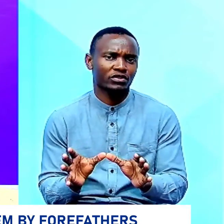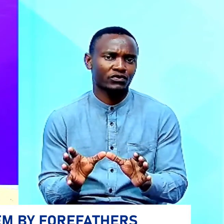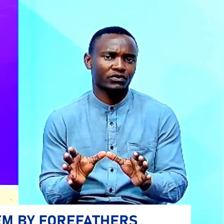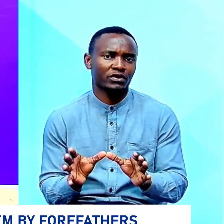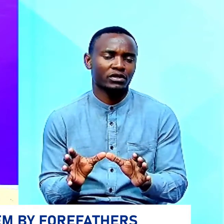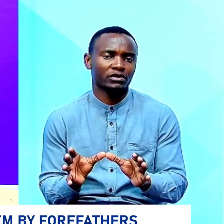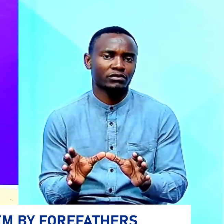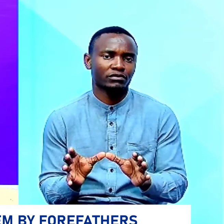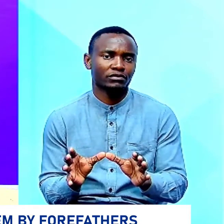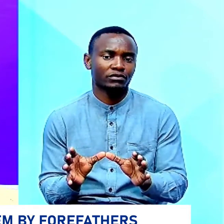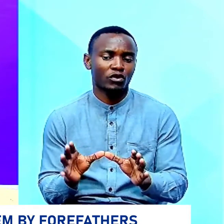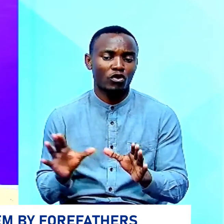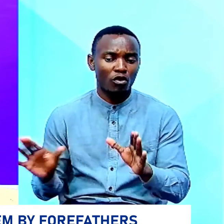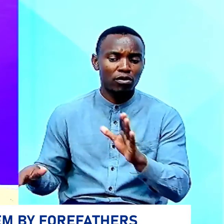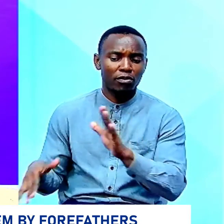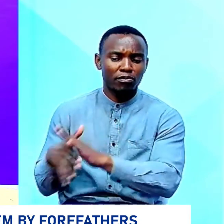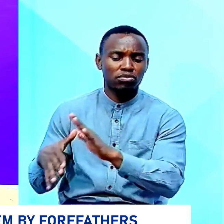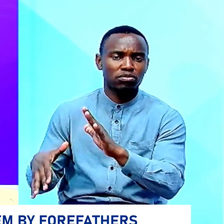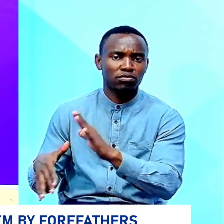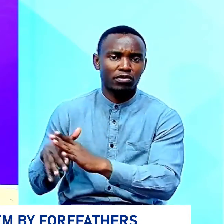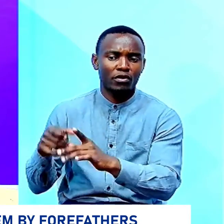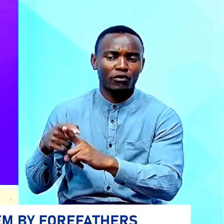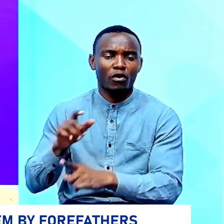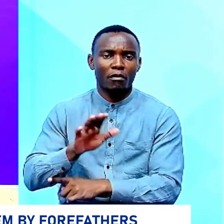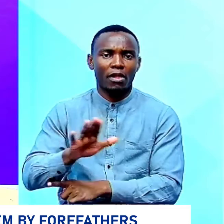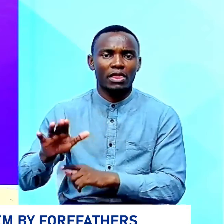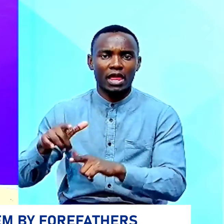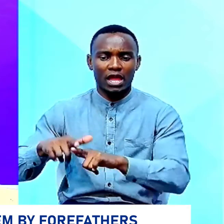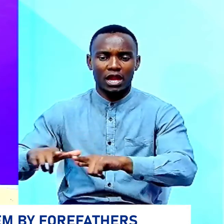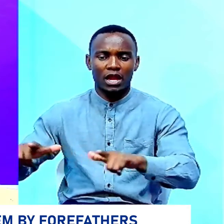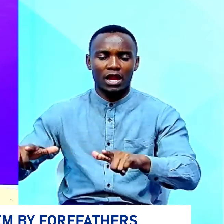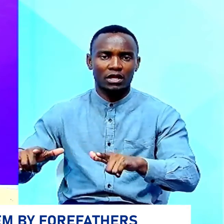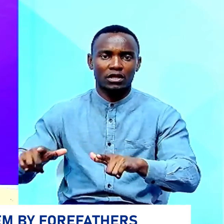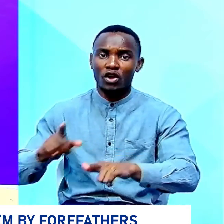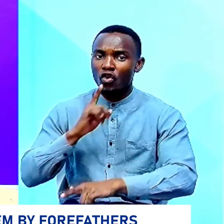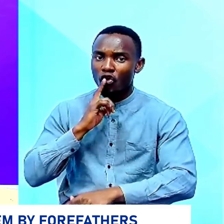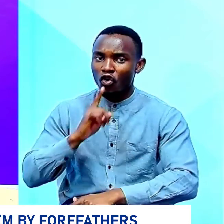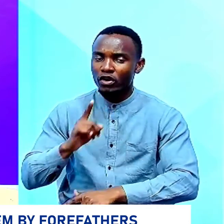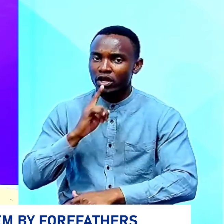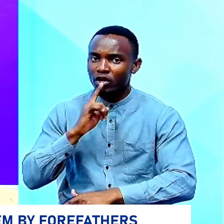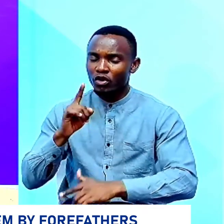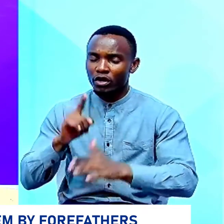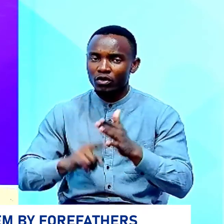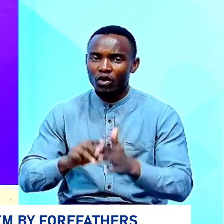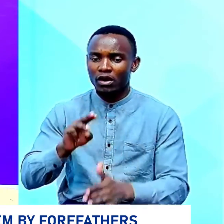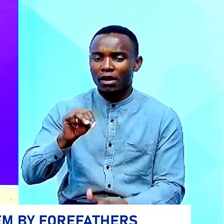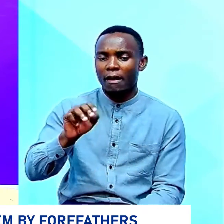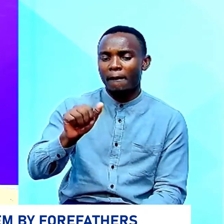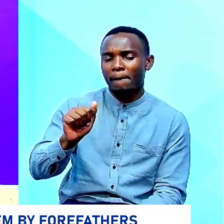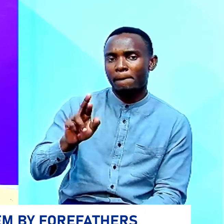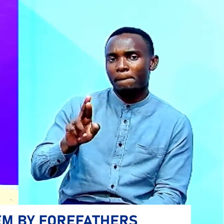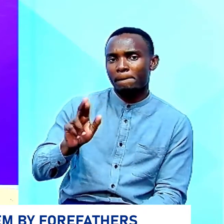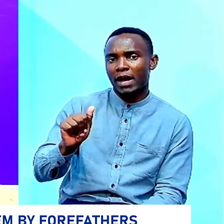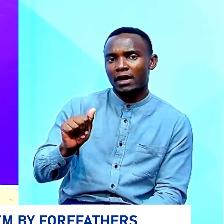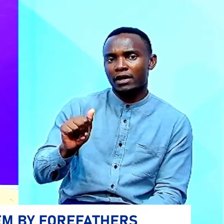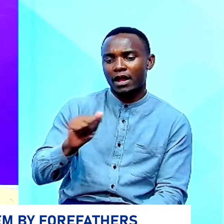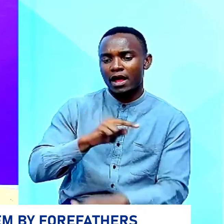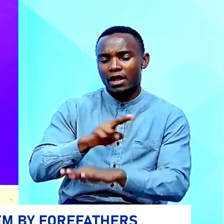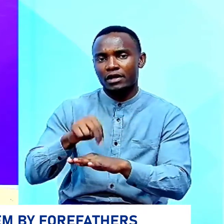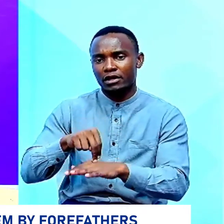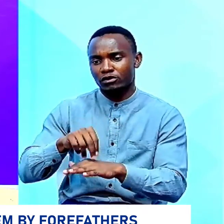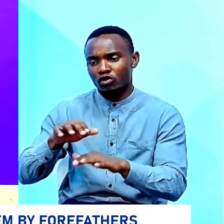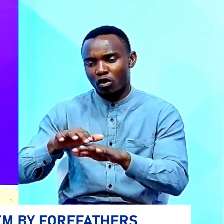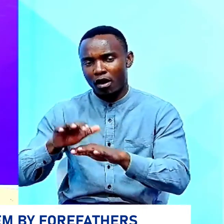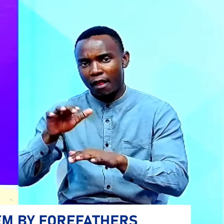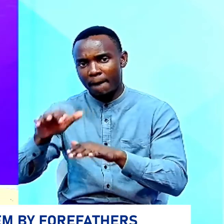to forcefully evict them out of their land, ordering the Mara Game Reserve. More than 500